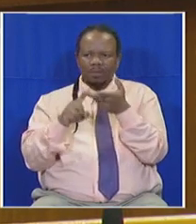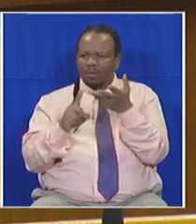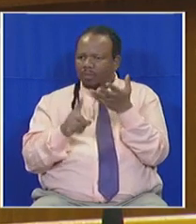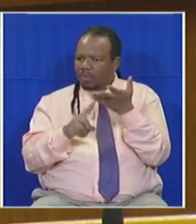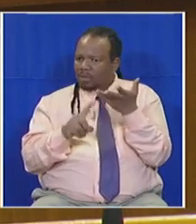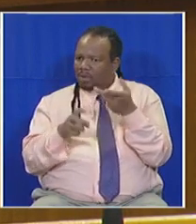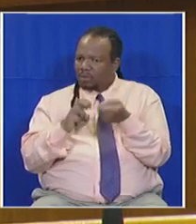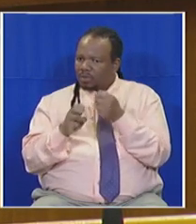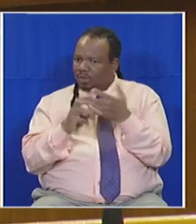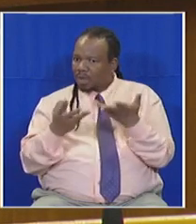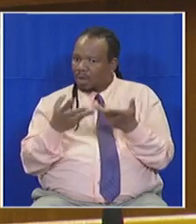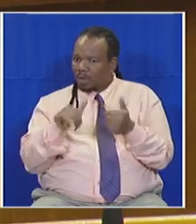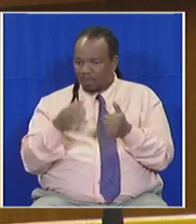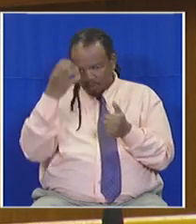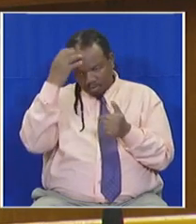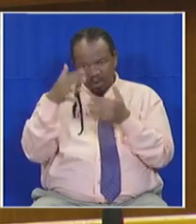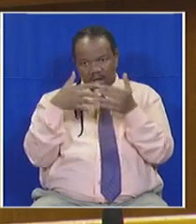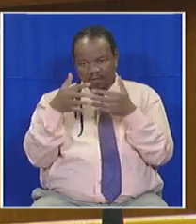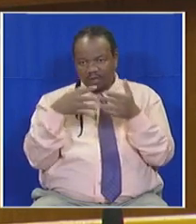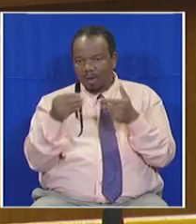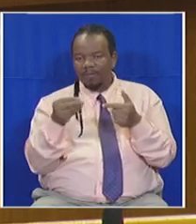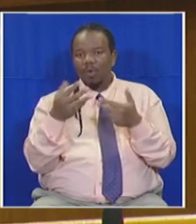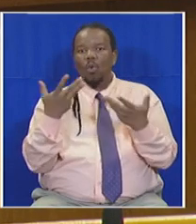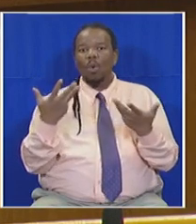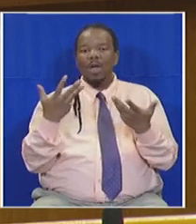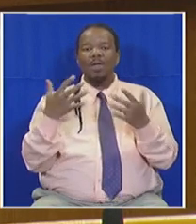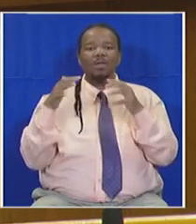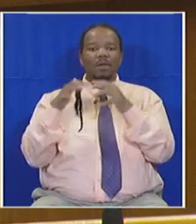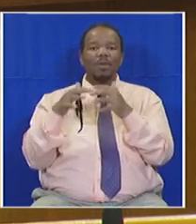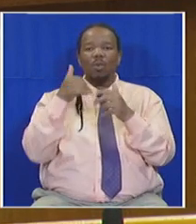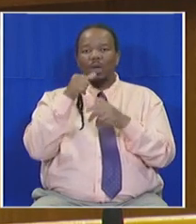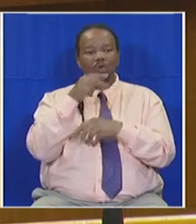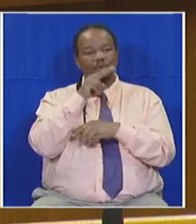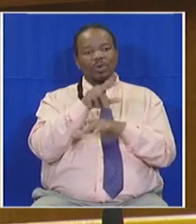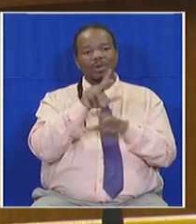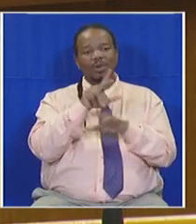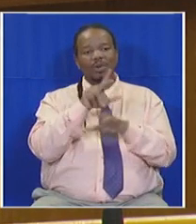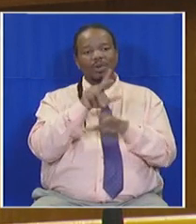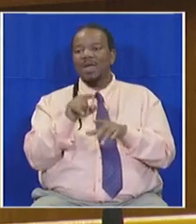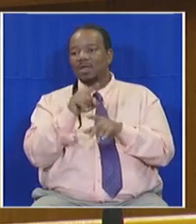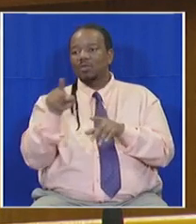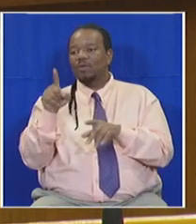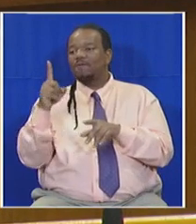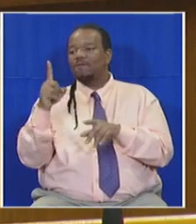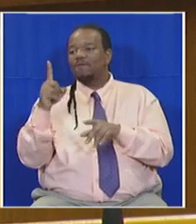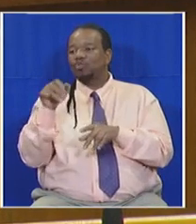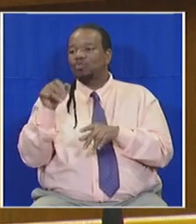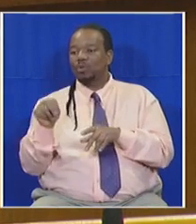facing traditional affairs. The indaba will take place from the 28th of May to the 1st of June this year.